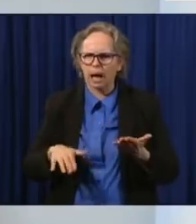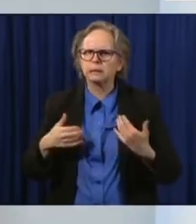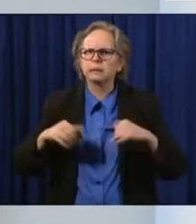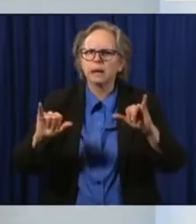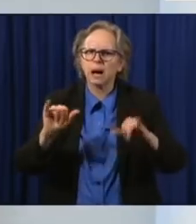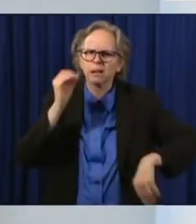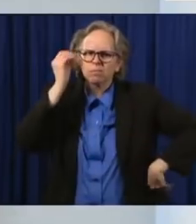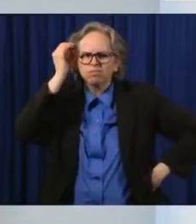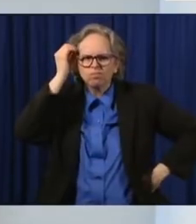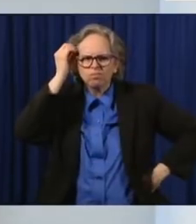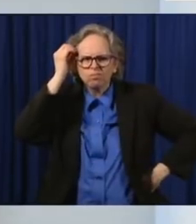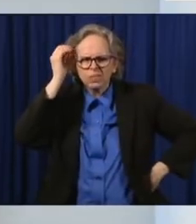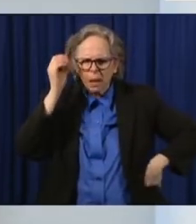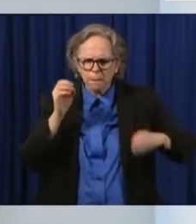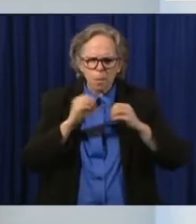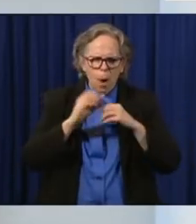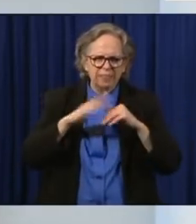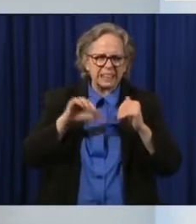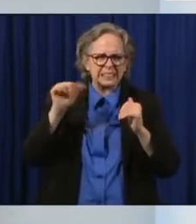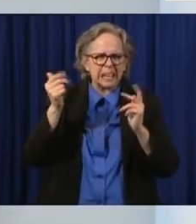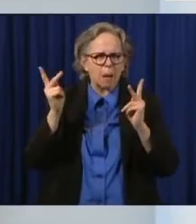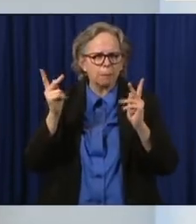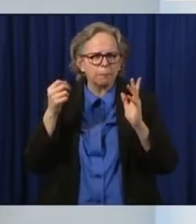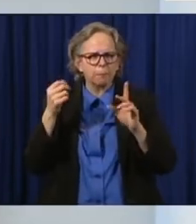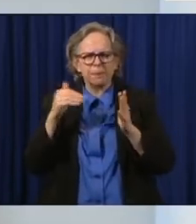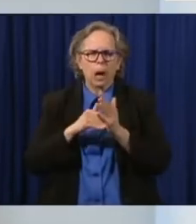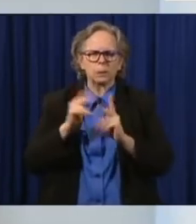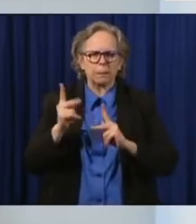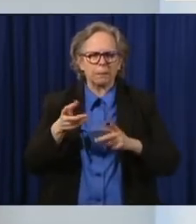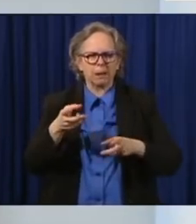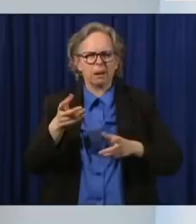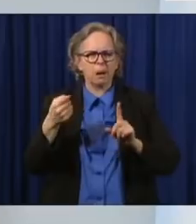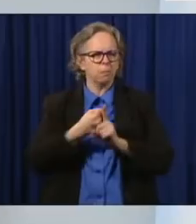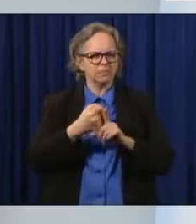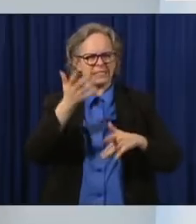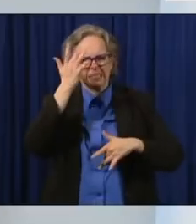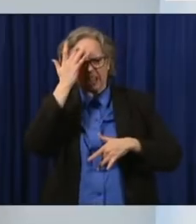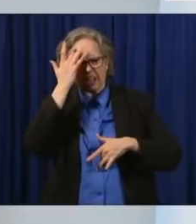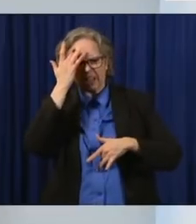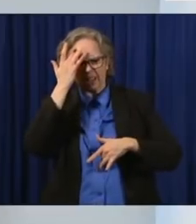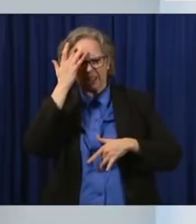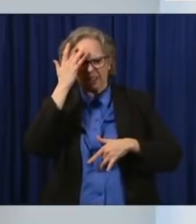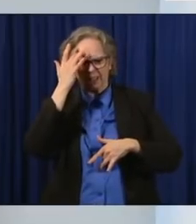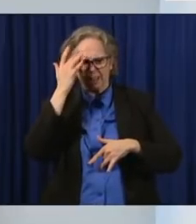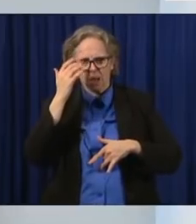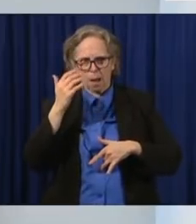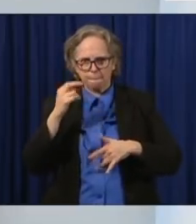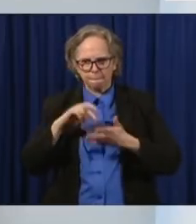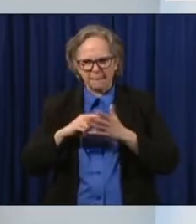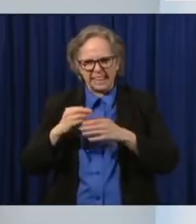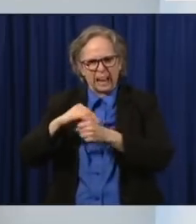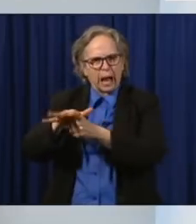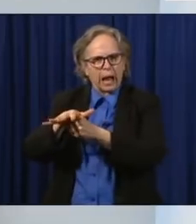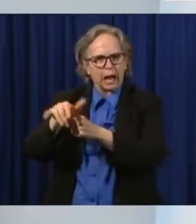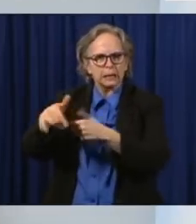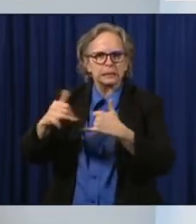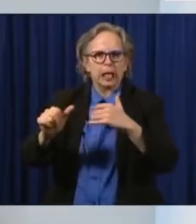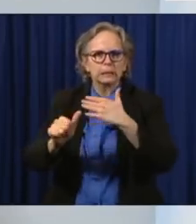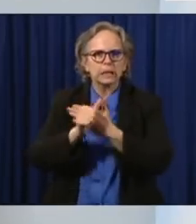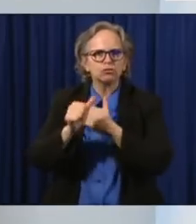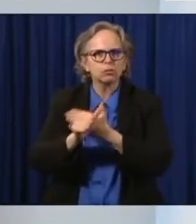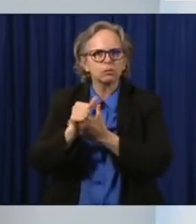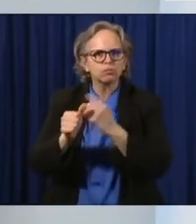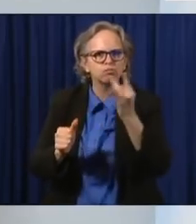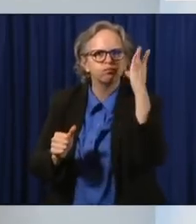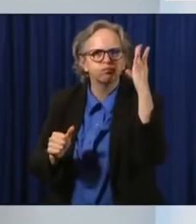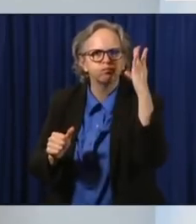sickened by COVID-19. And it's still very much a threat in our lives. But since March, since those